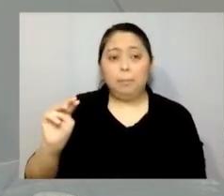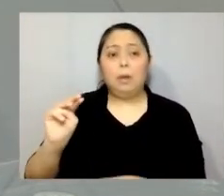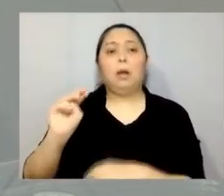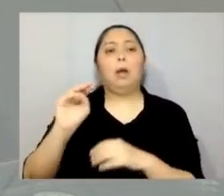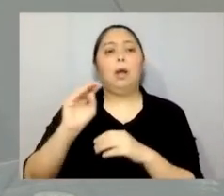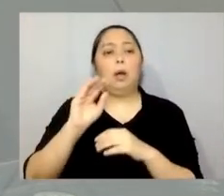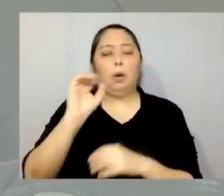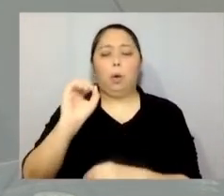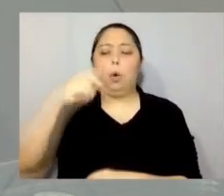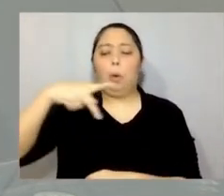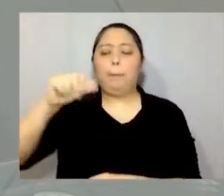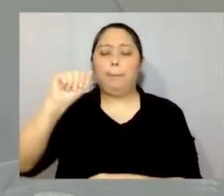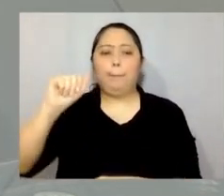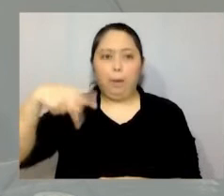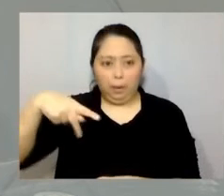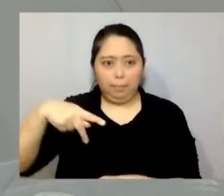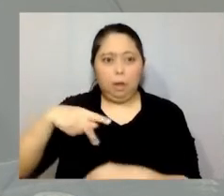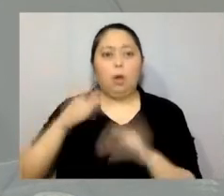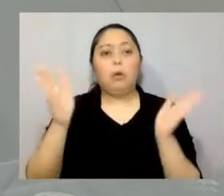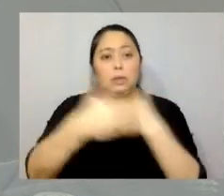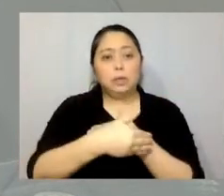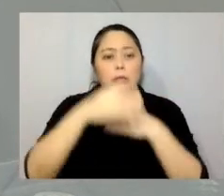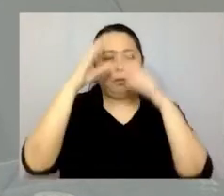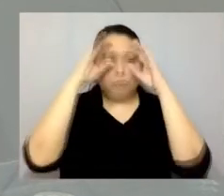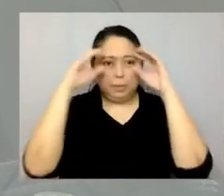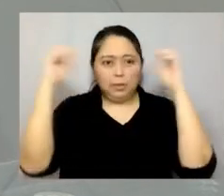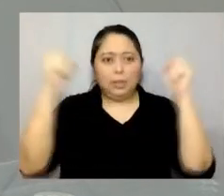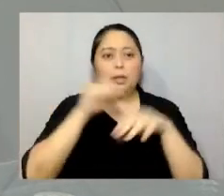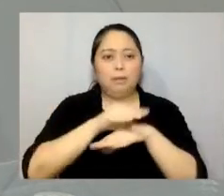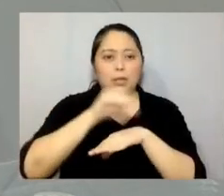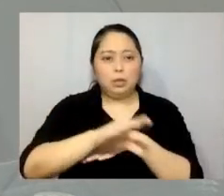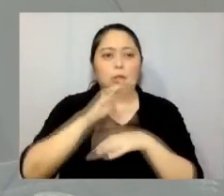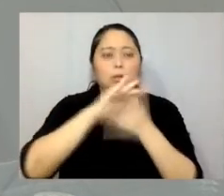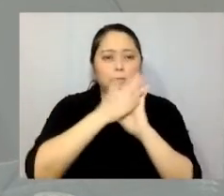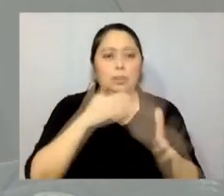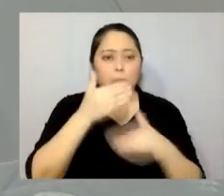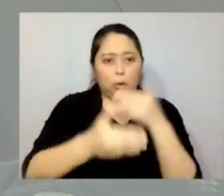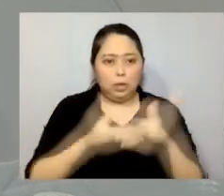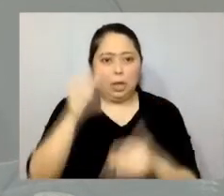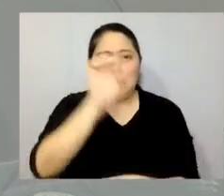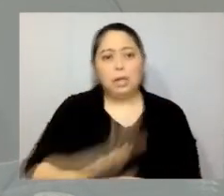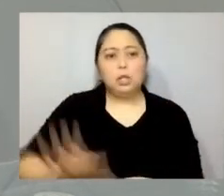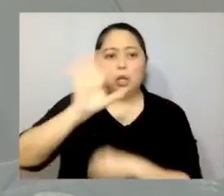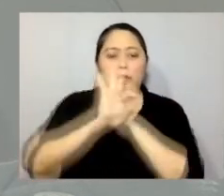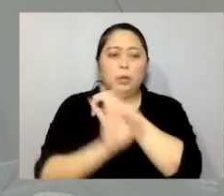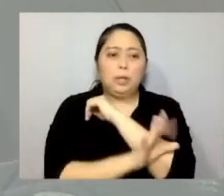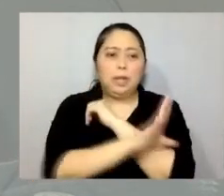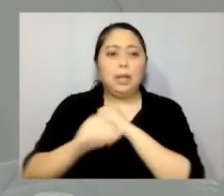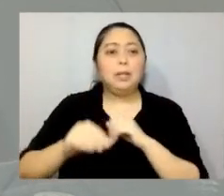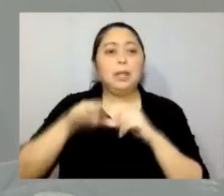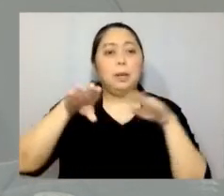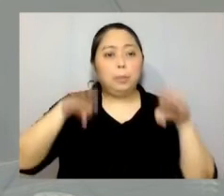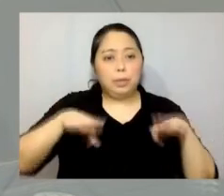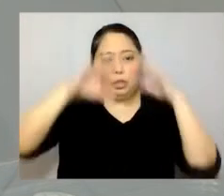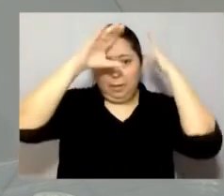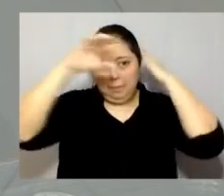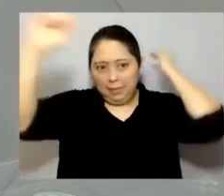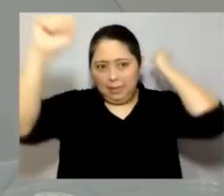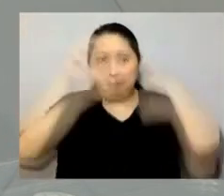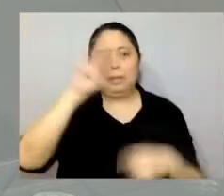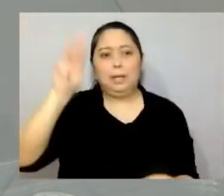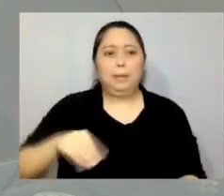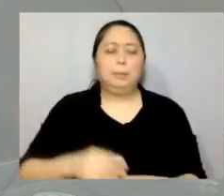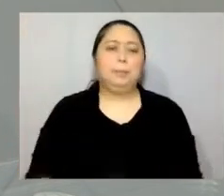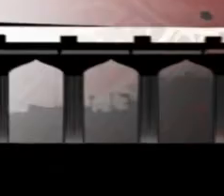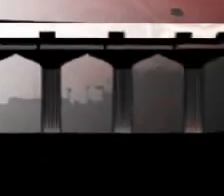Muslim Mindanao, HOPOP, the Office of the Presidential Advisor in the Peace Process, the Asia Foundation, and the British Embassy in